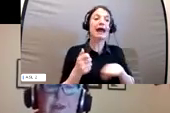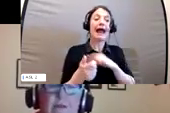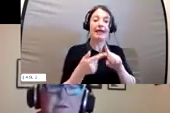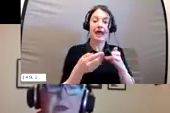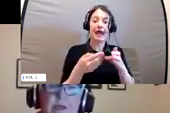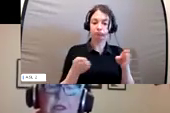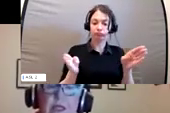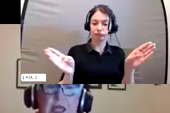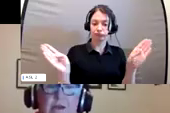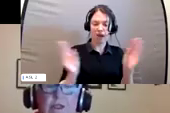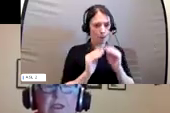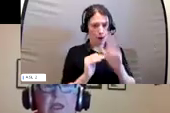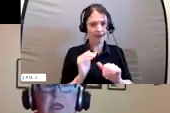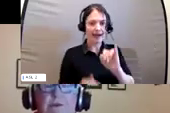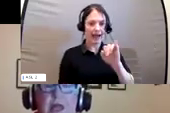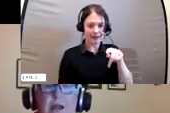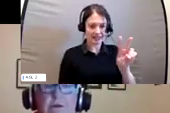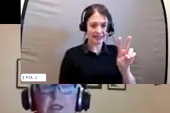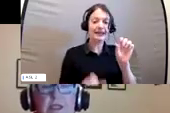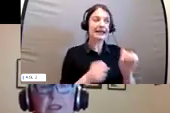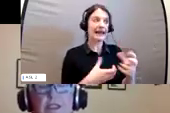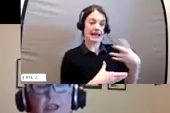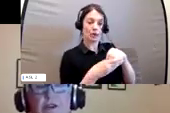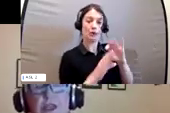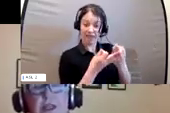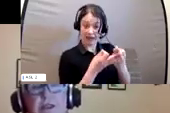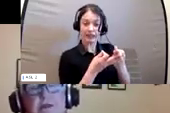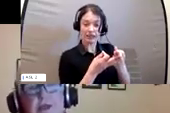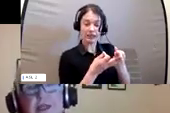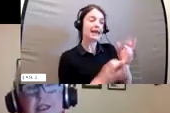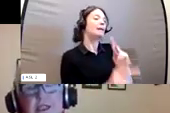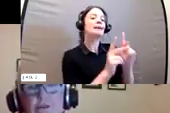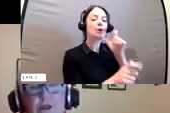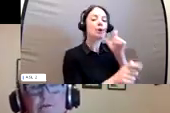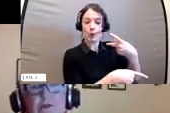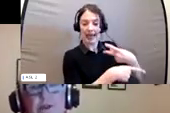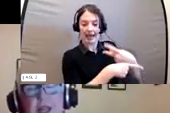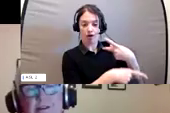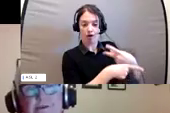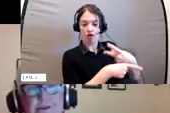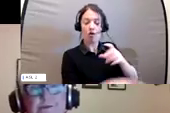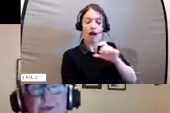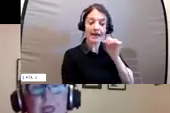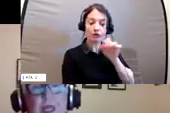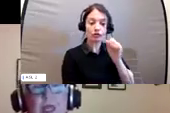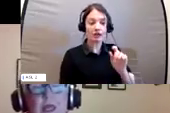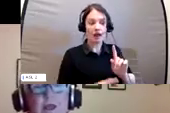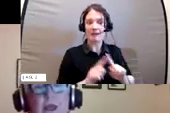to include family members and carers, but our research showed that that is still not broad enough.